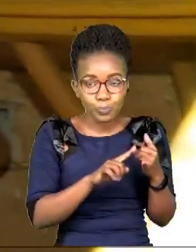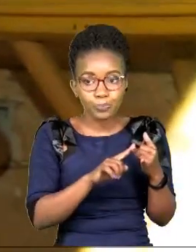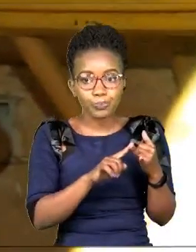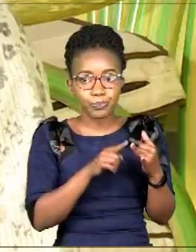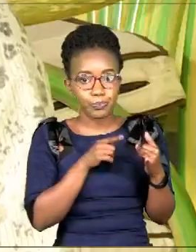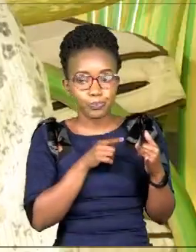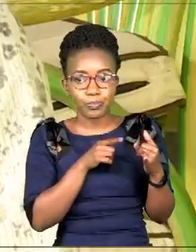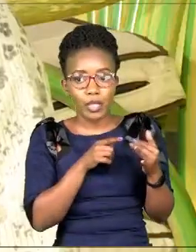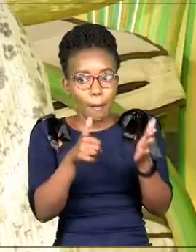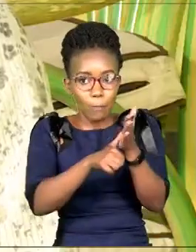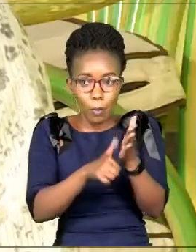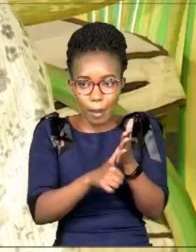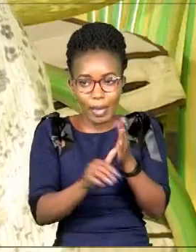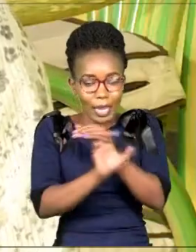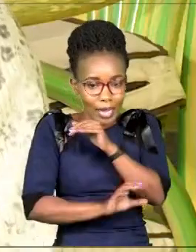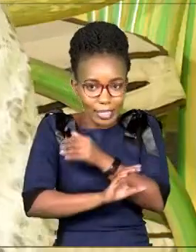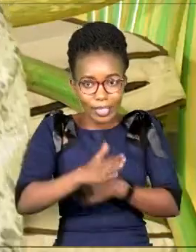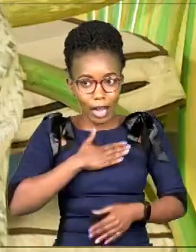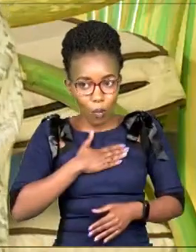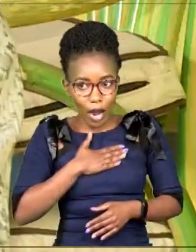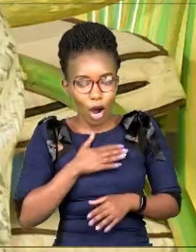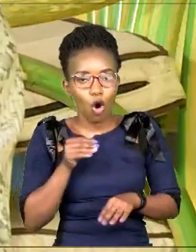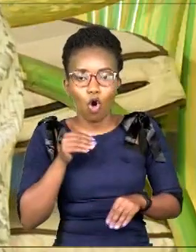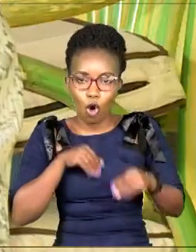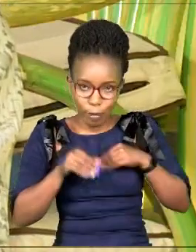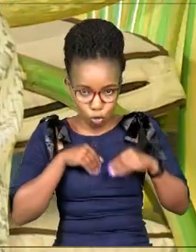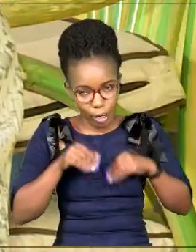a cancer in this country for a very, very long time, corruption.